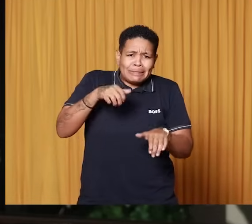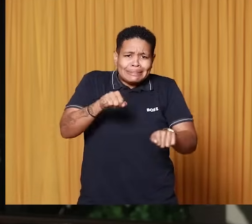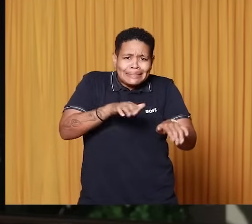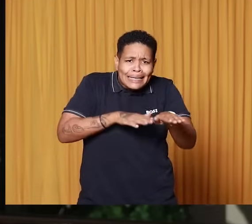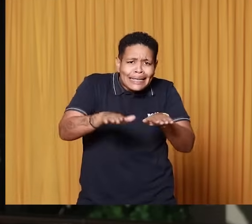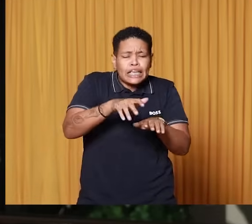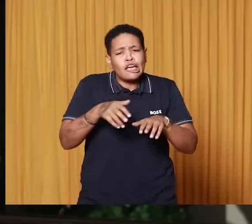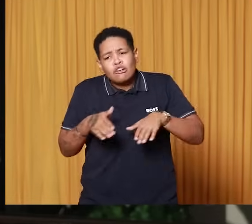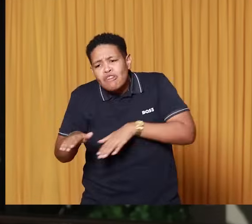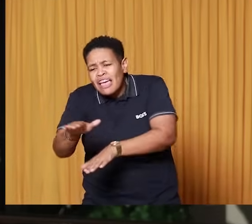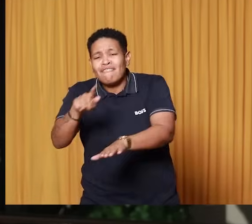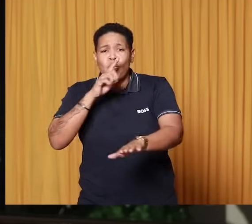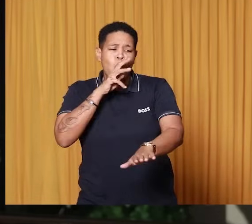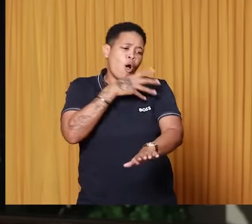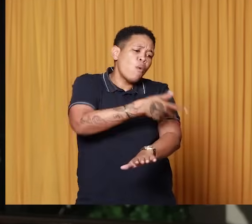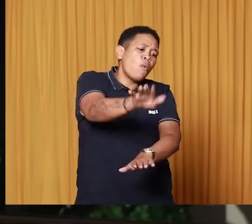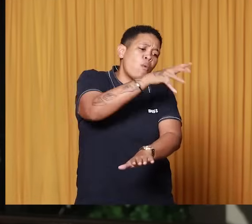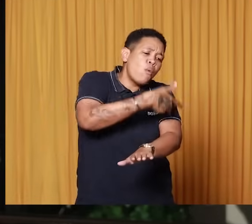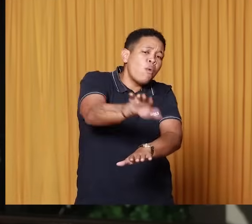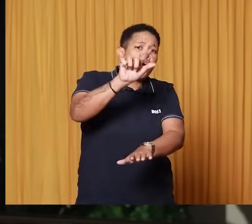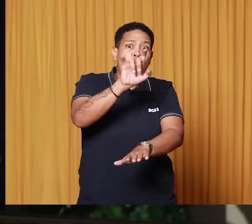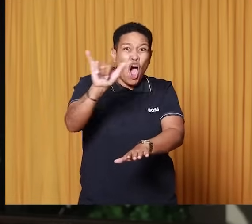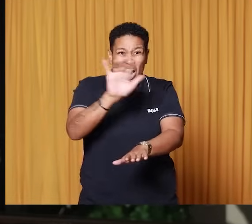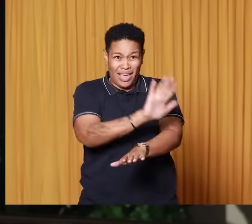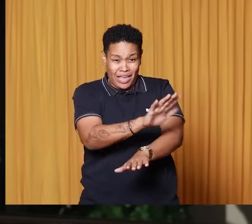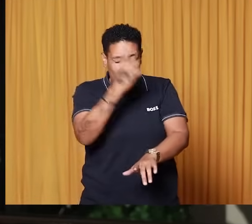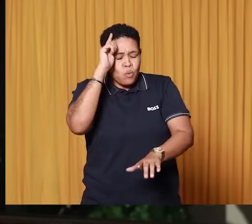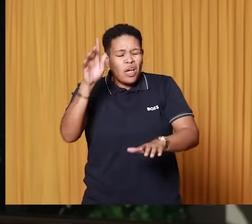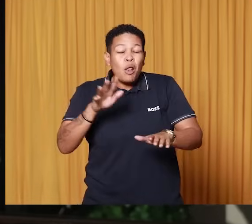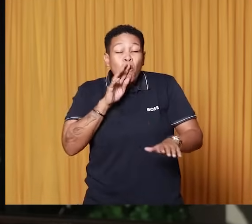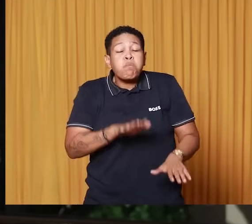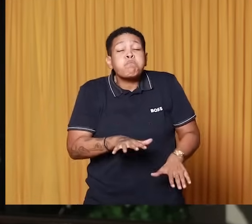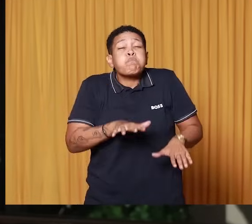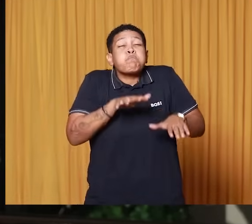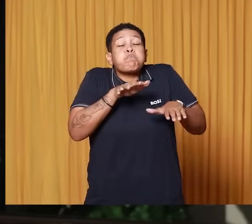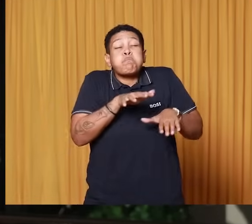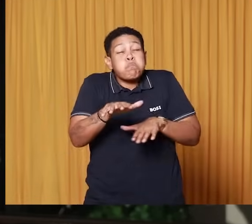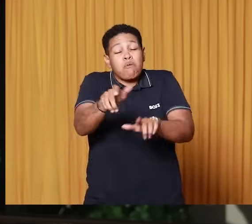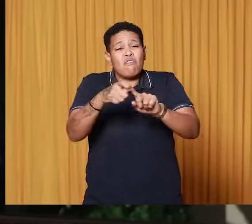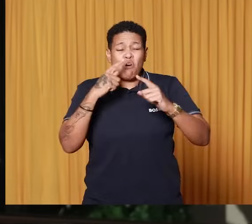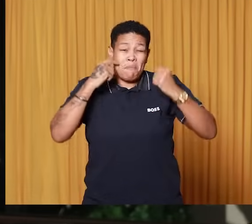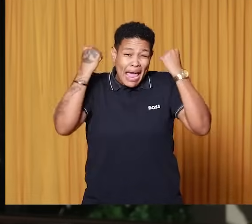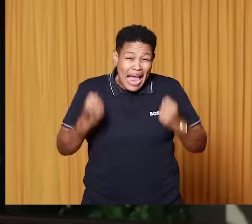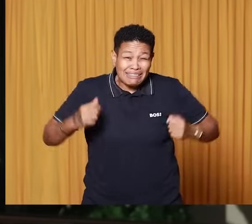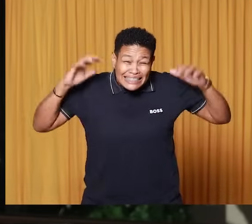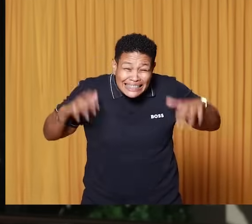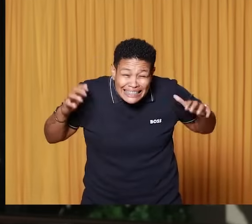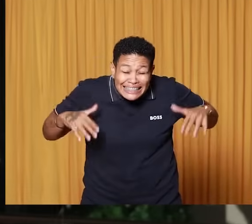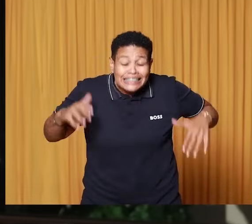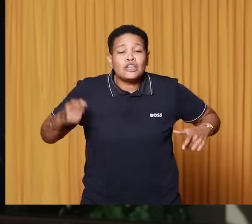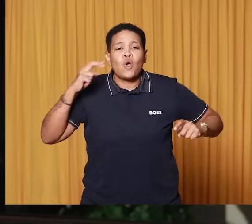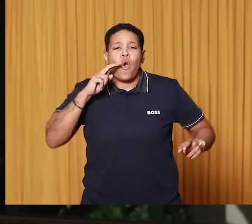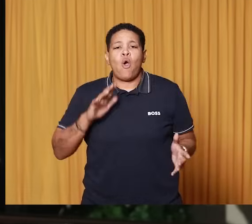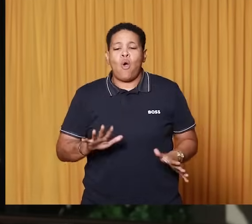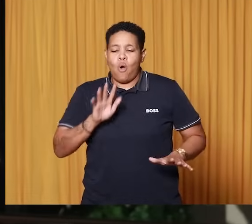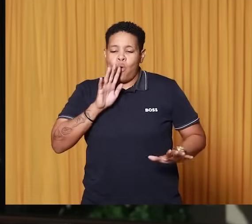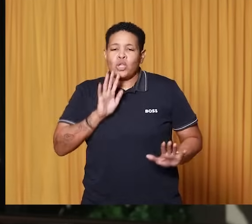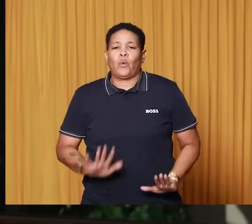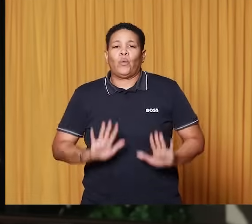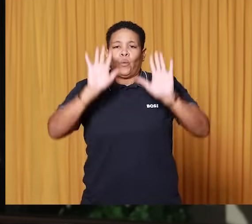areas, river courses, gullies, and other waterways will overflow either from excess rain or storm